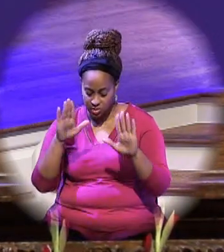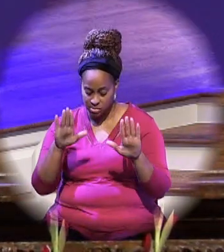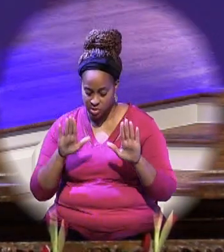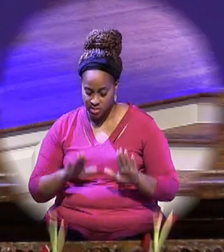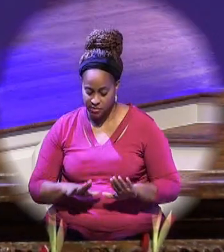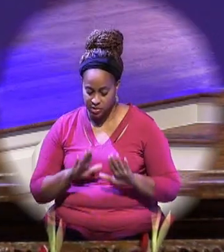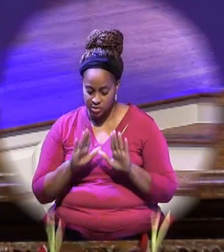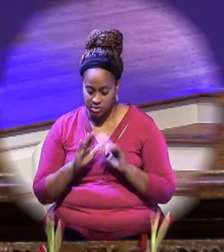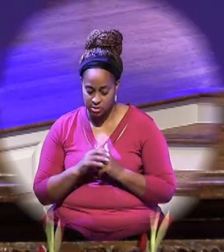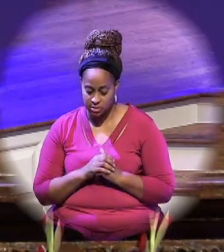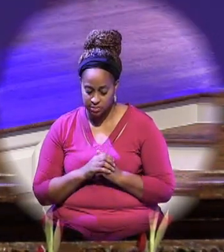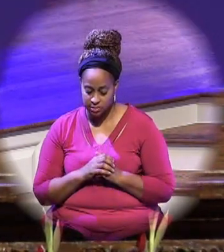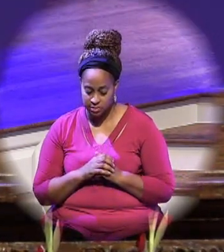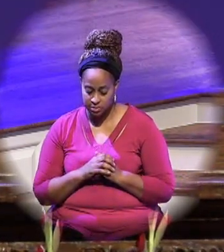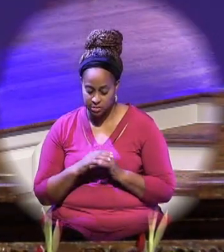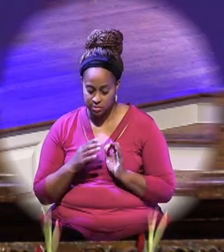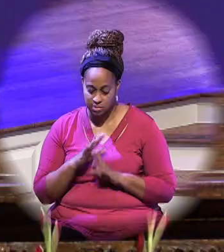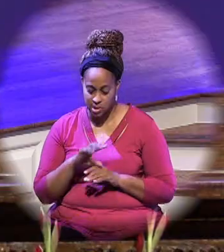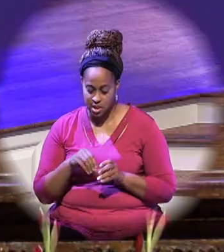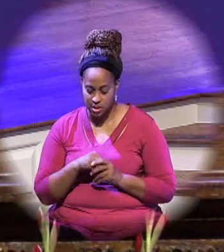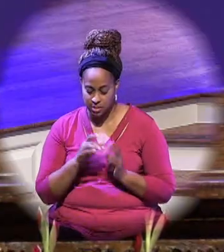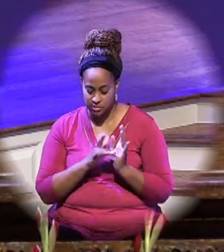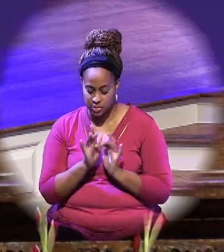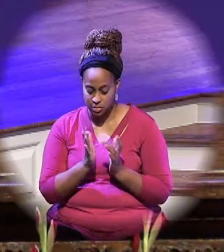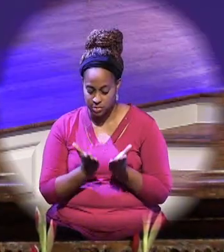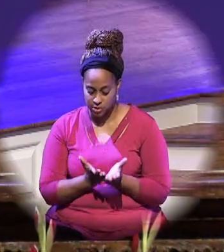wonderful part of Scripture.